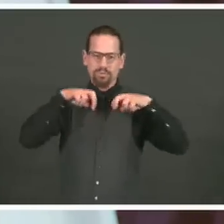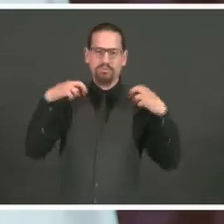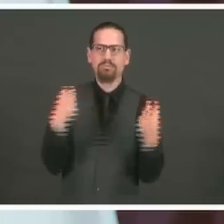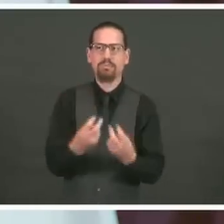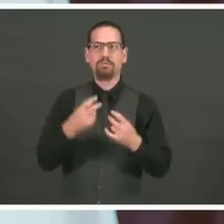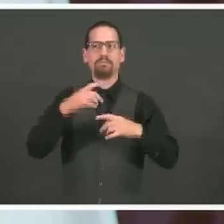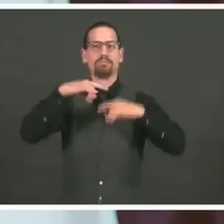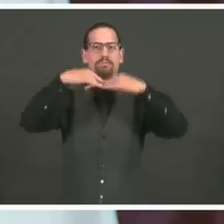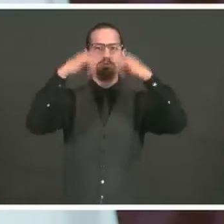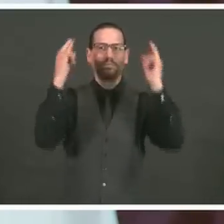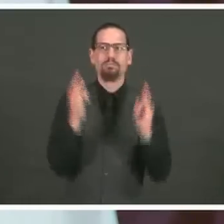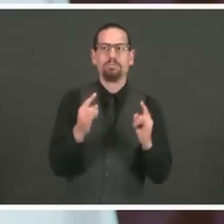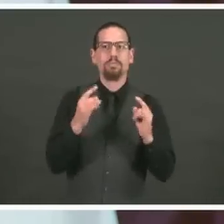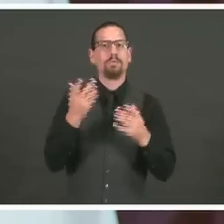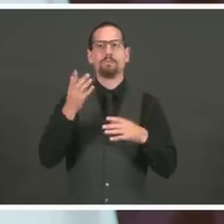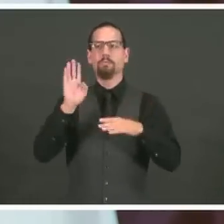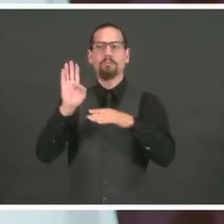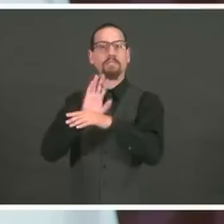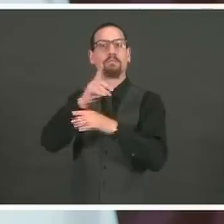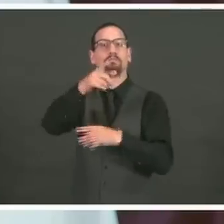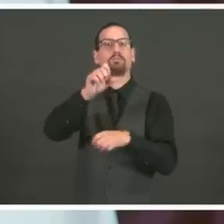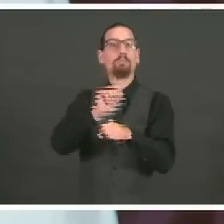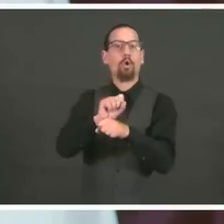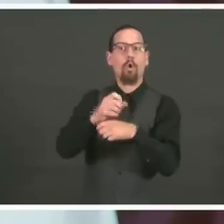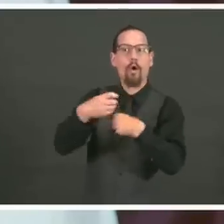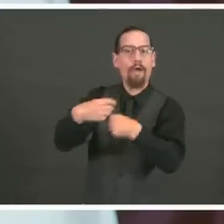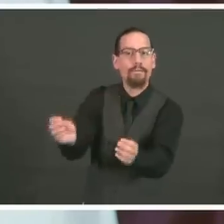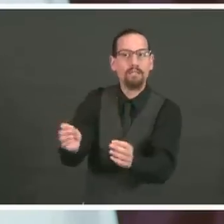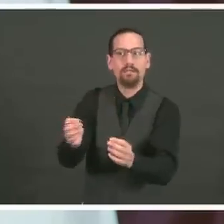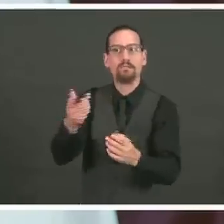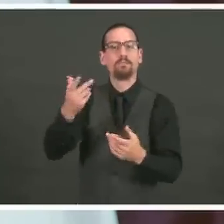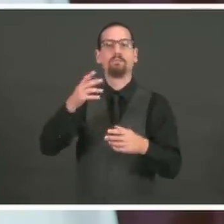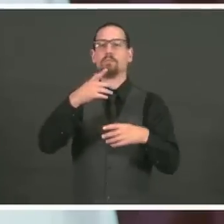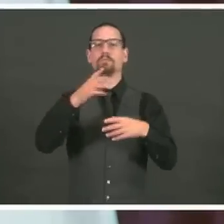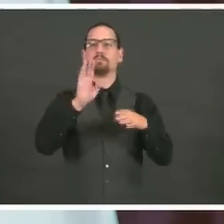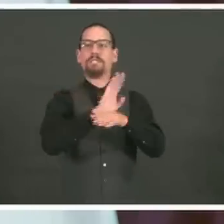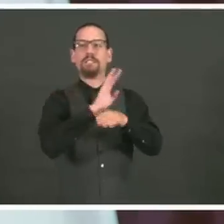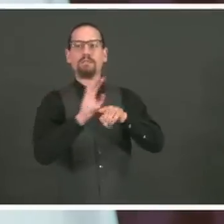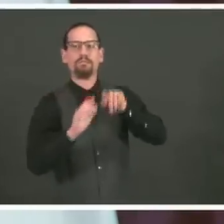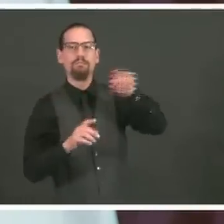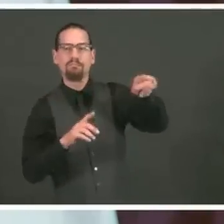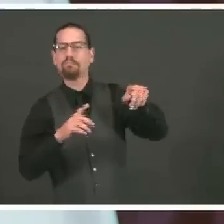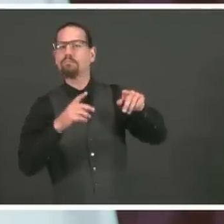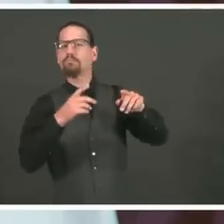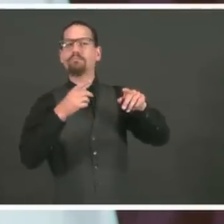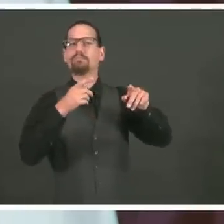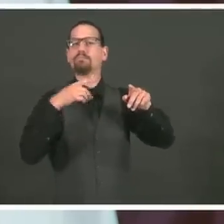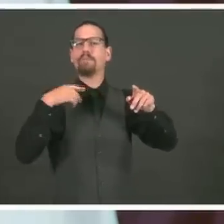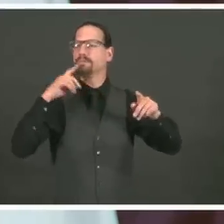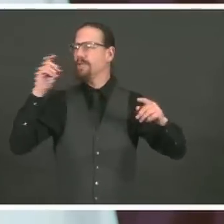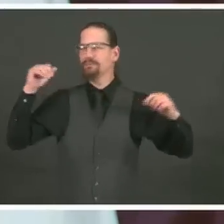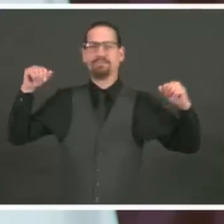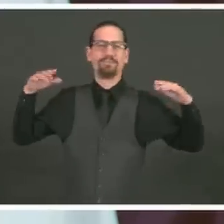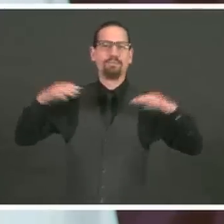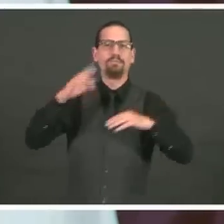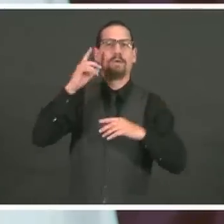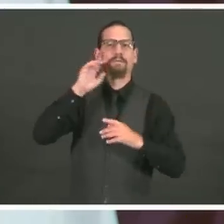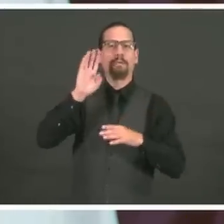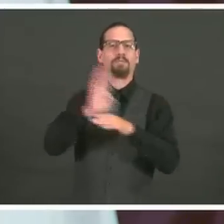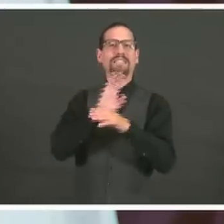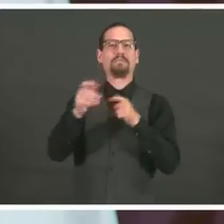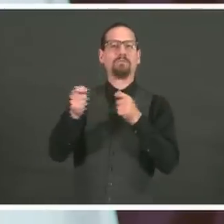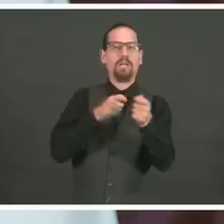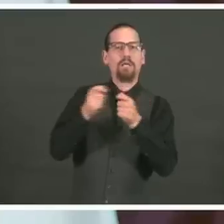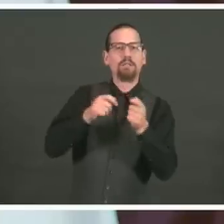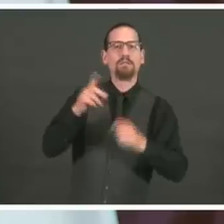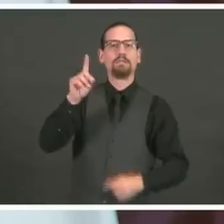Department, Department of Business Regulation, Department of Environmental Management, and of course the Department of Health. We have this multi-sector